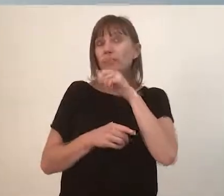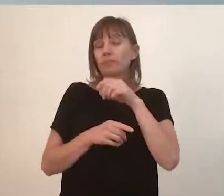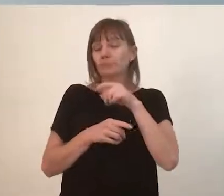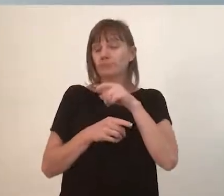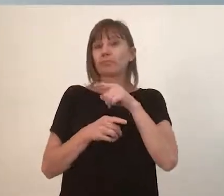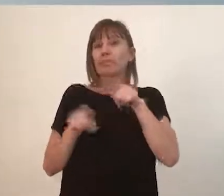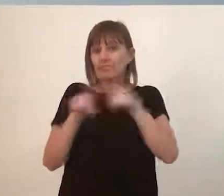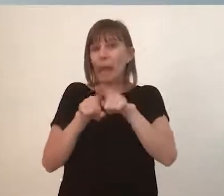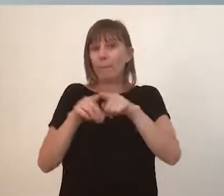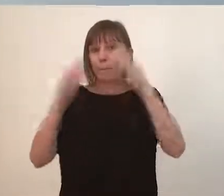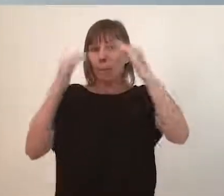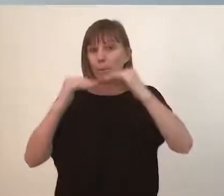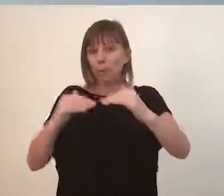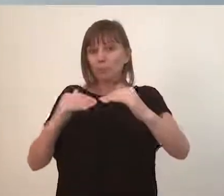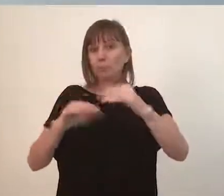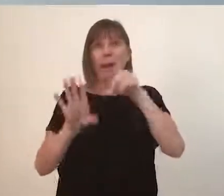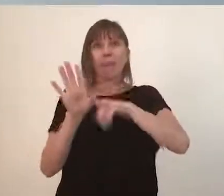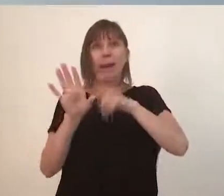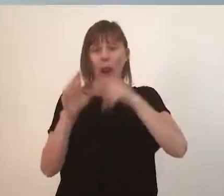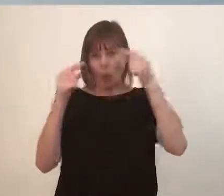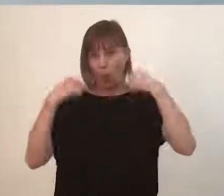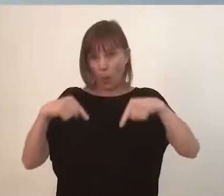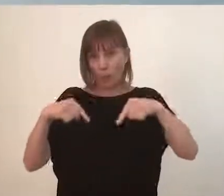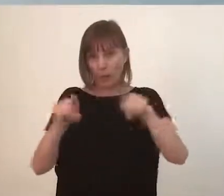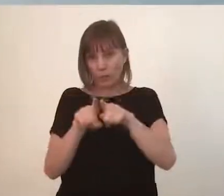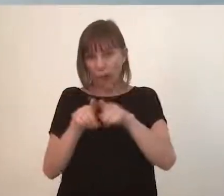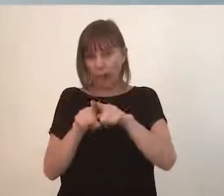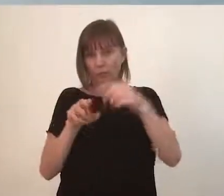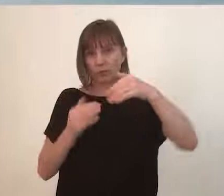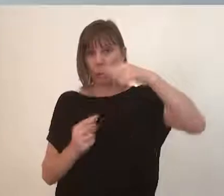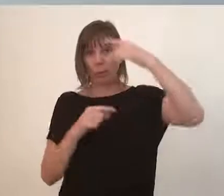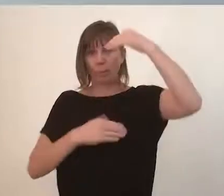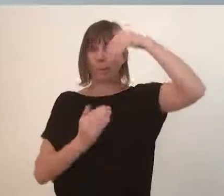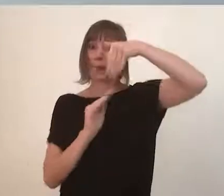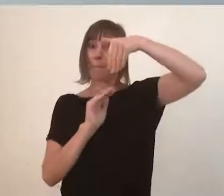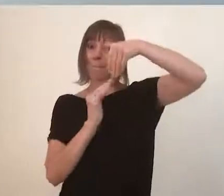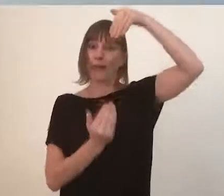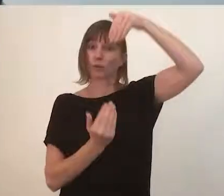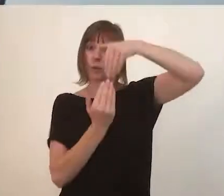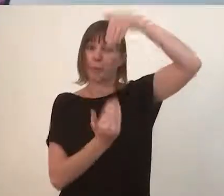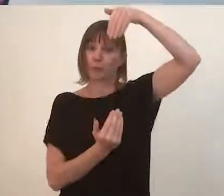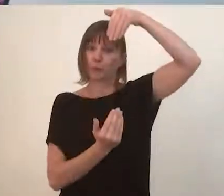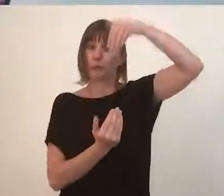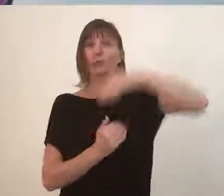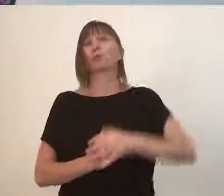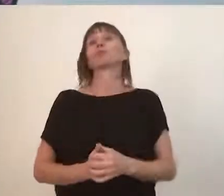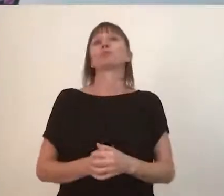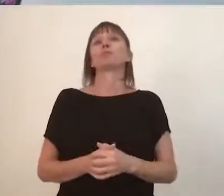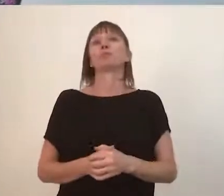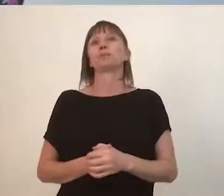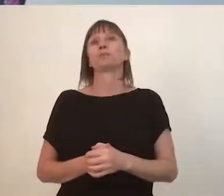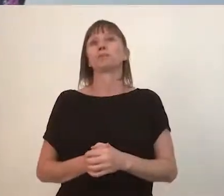I'm moving on to the orange, and so I just want to place the orange here and the yellow here. Yeah.